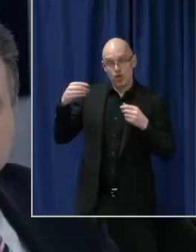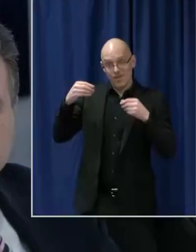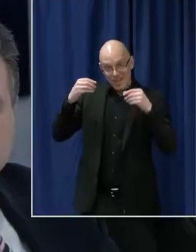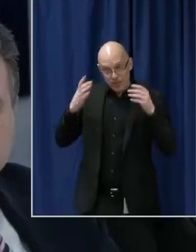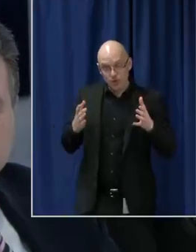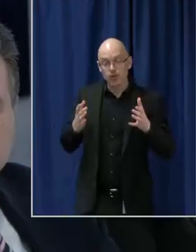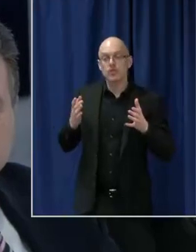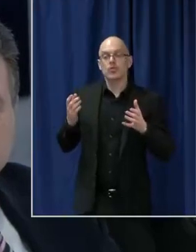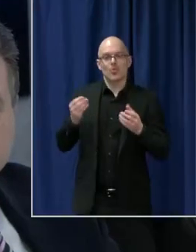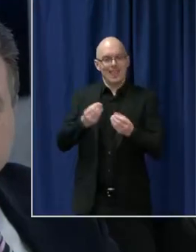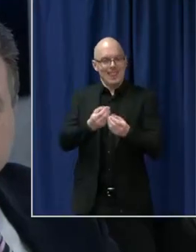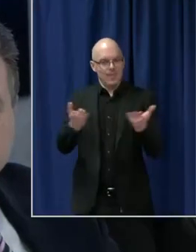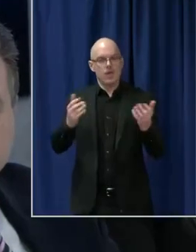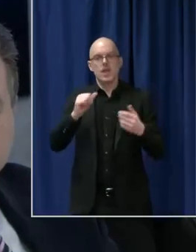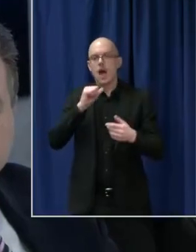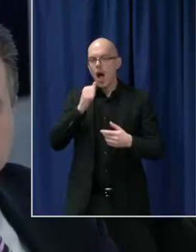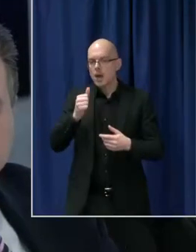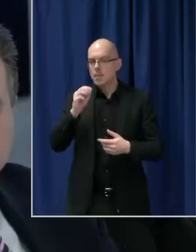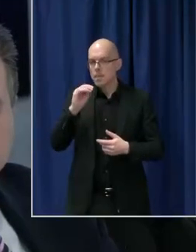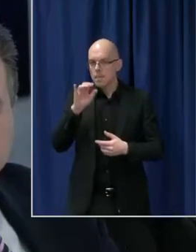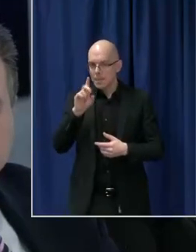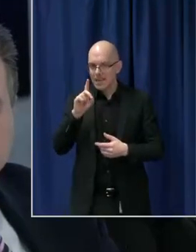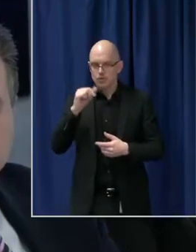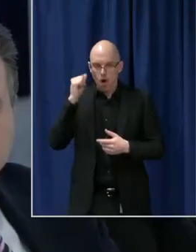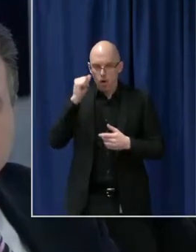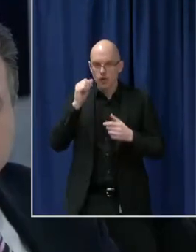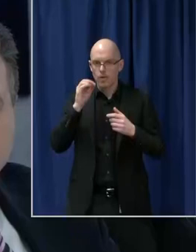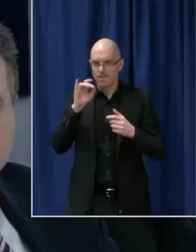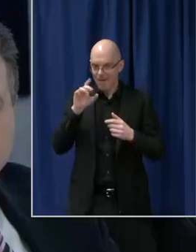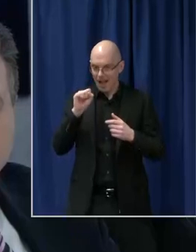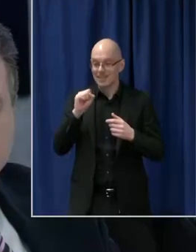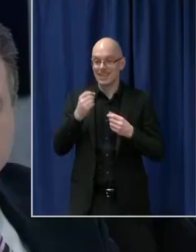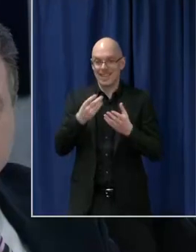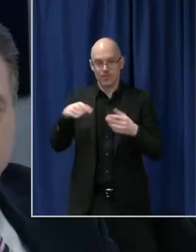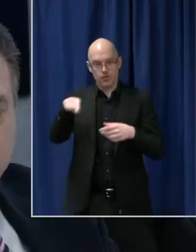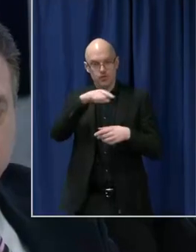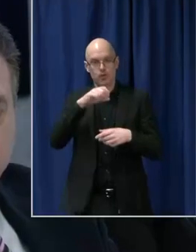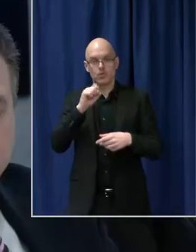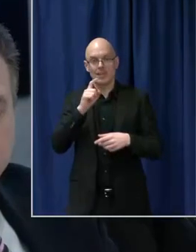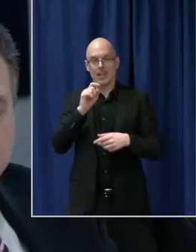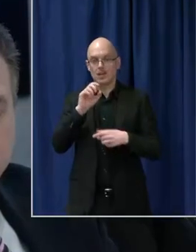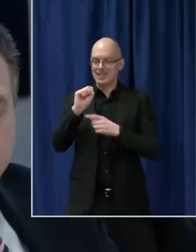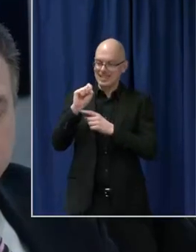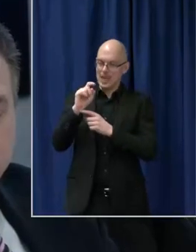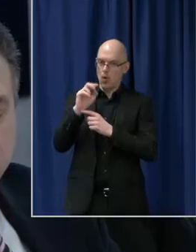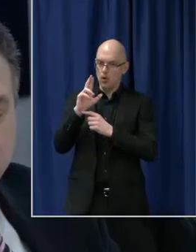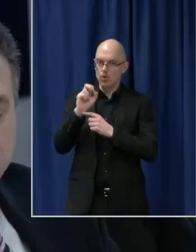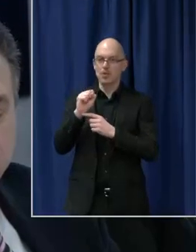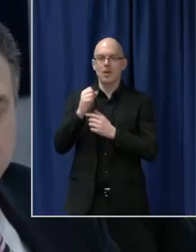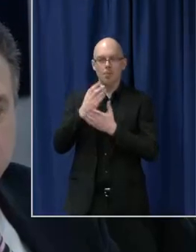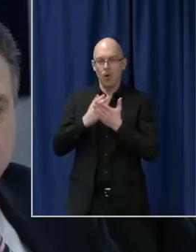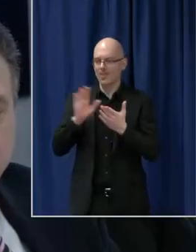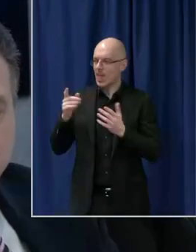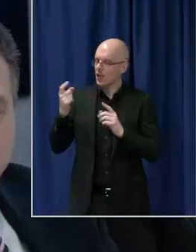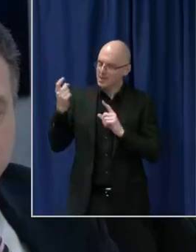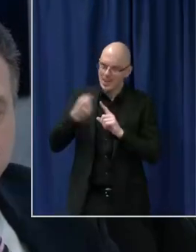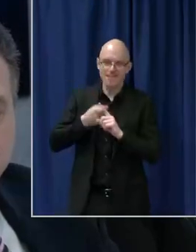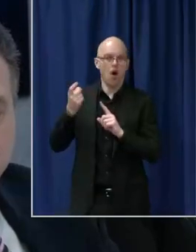these unmixed audio files to stakeholders as part of a default delivery requirement.